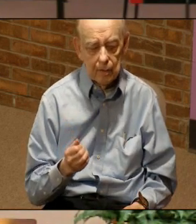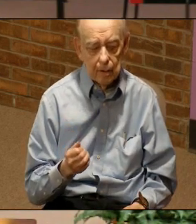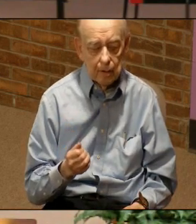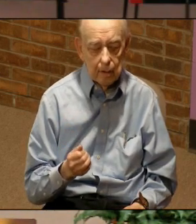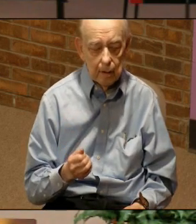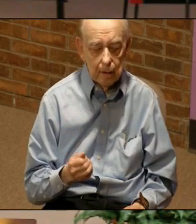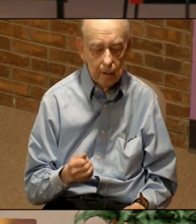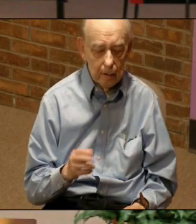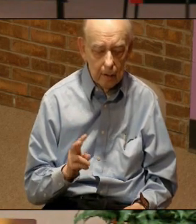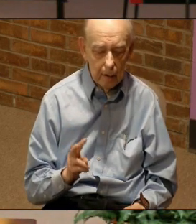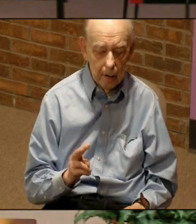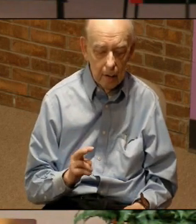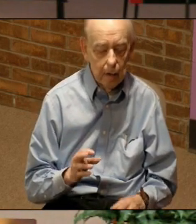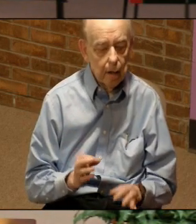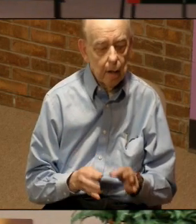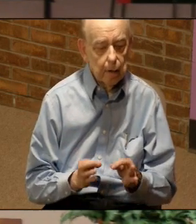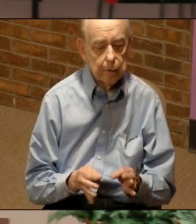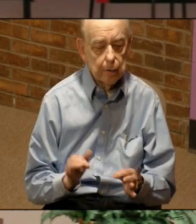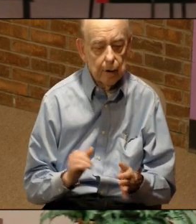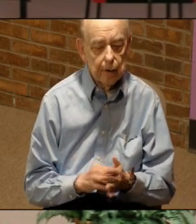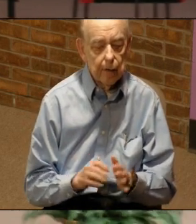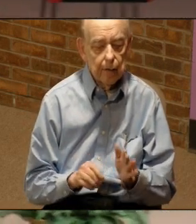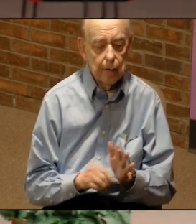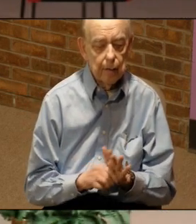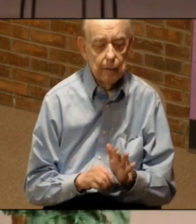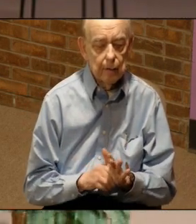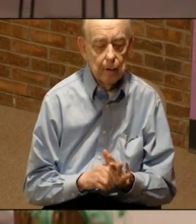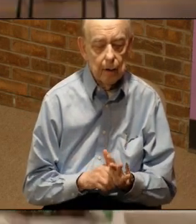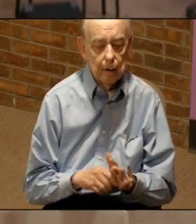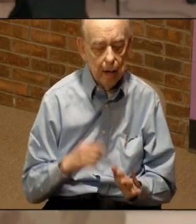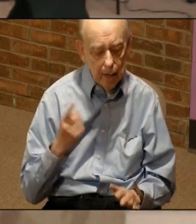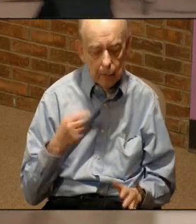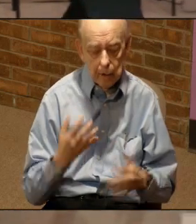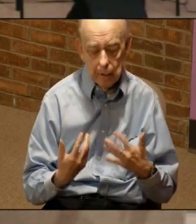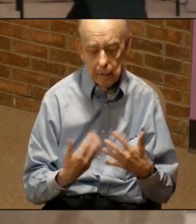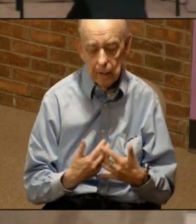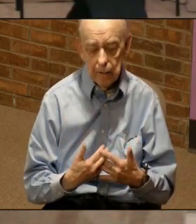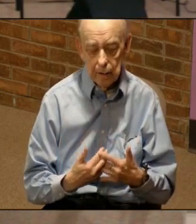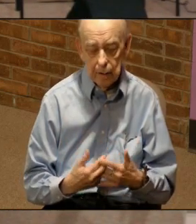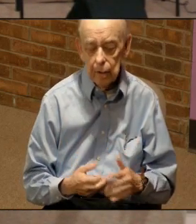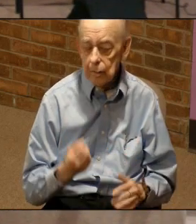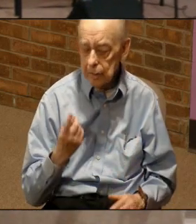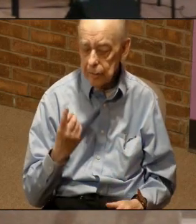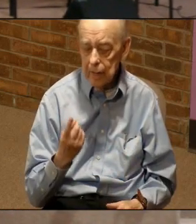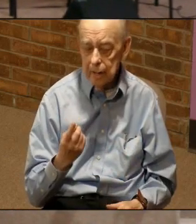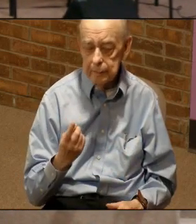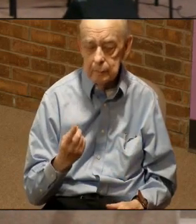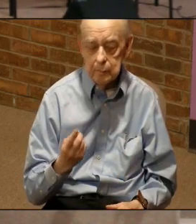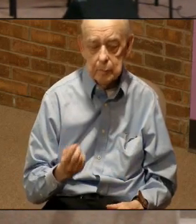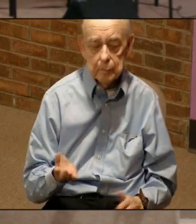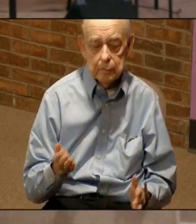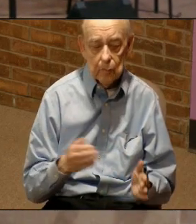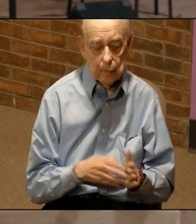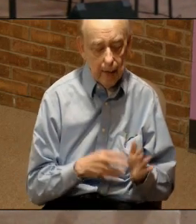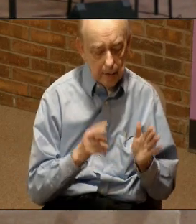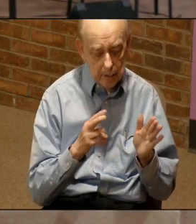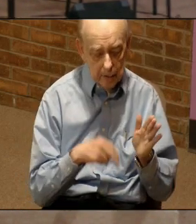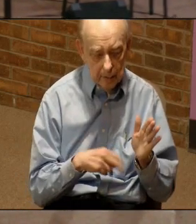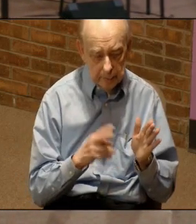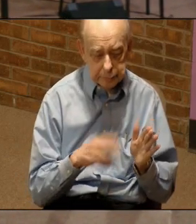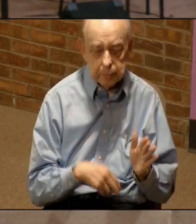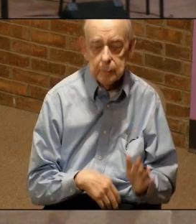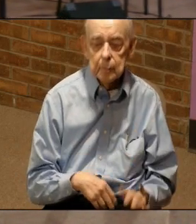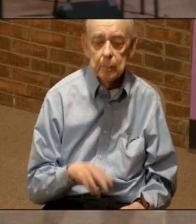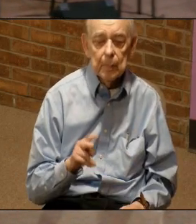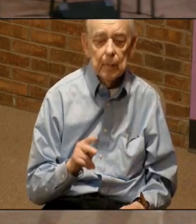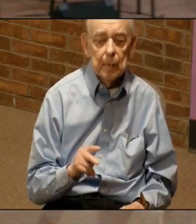versions, interpretations of that verse that I thought would fit maybe to understand. So you can go back and read it in your